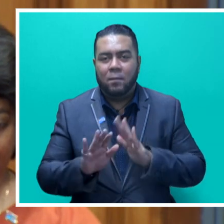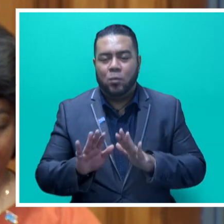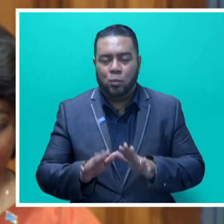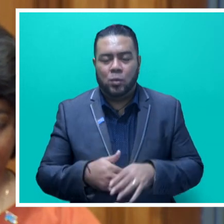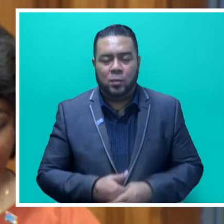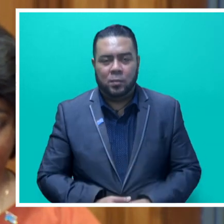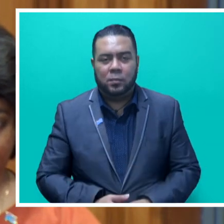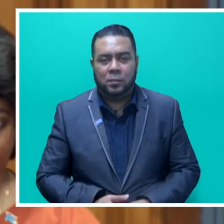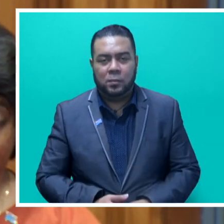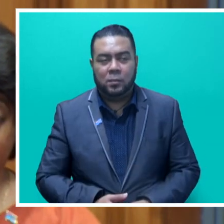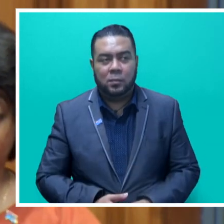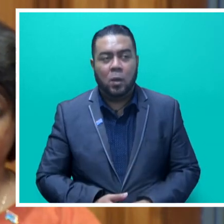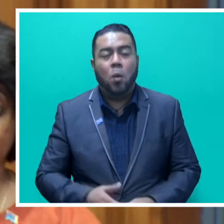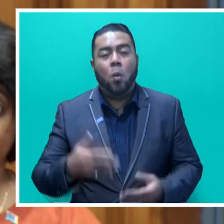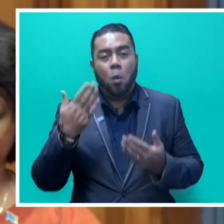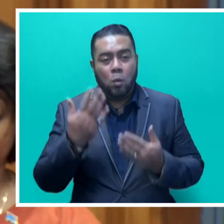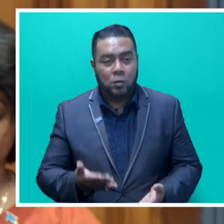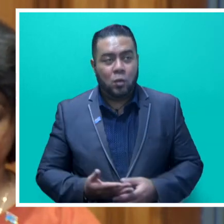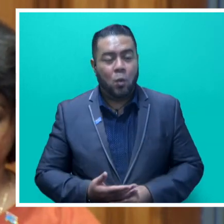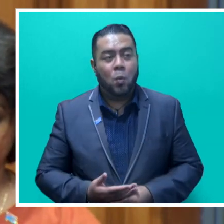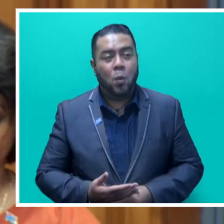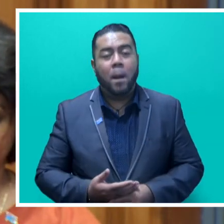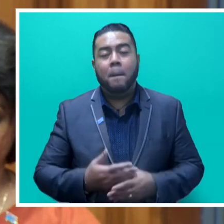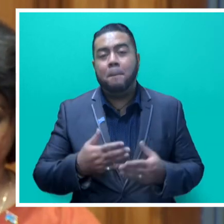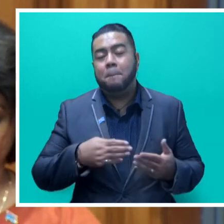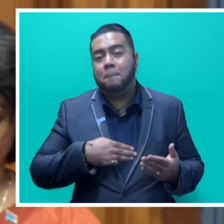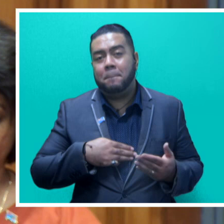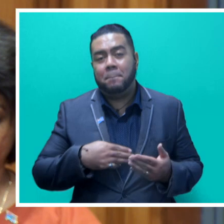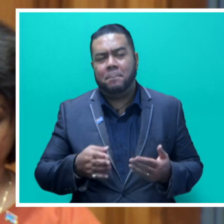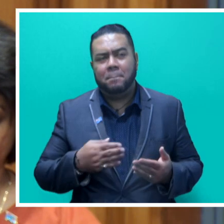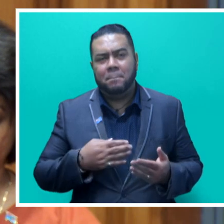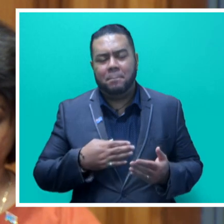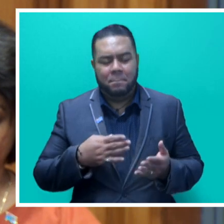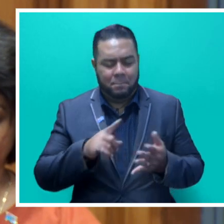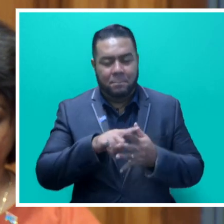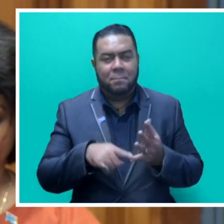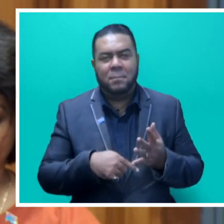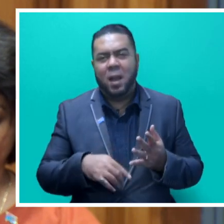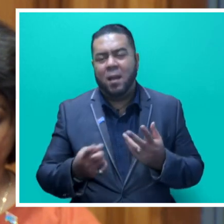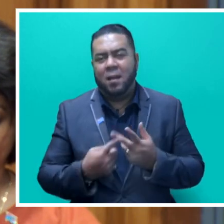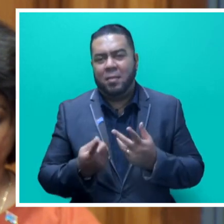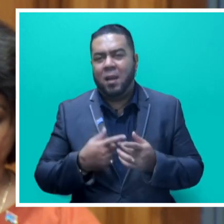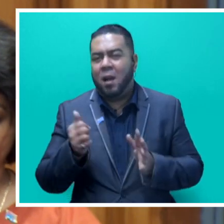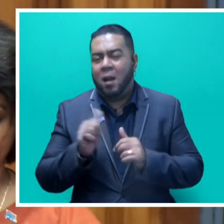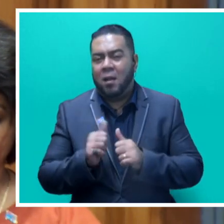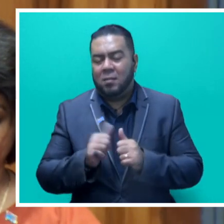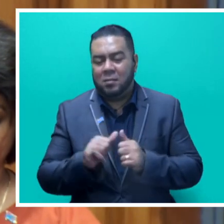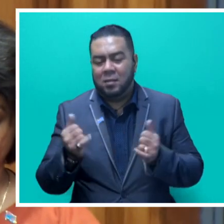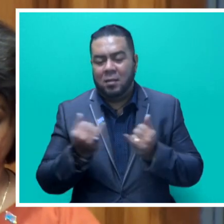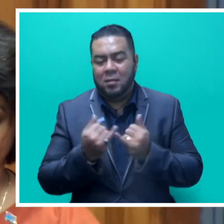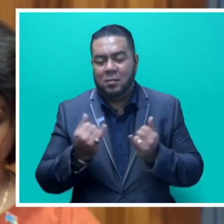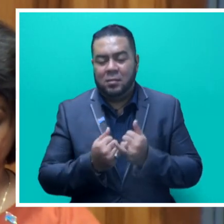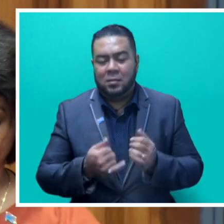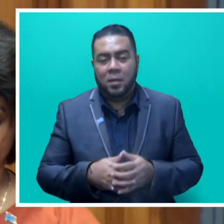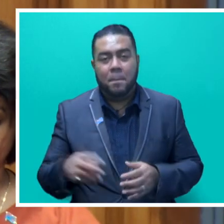also honor my late uncle, Sekius Raktakala, and aunt, Makelesi Wara, who are my guardians at Bunbokon District School,